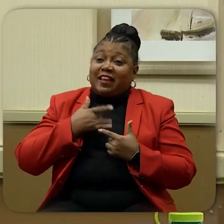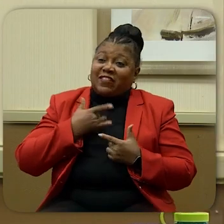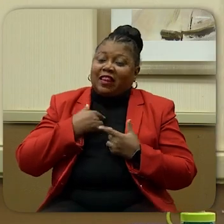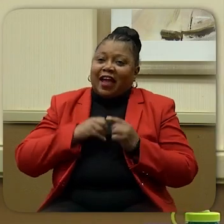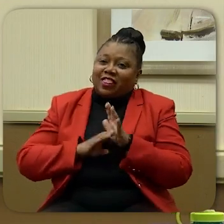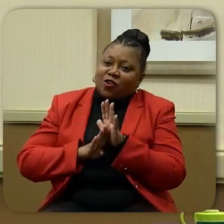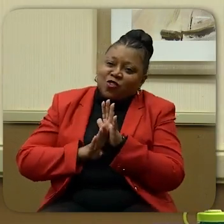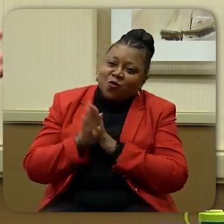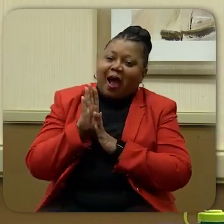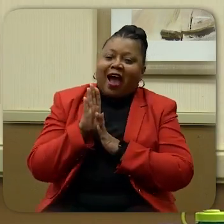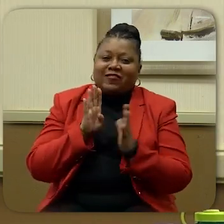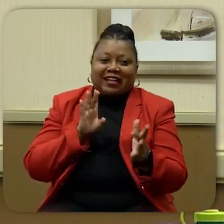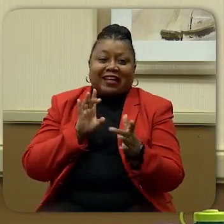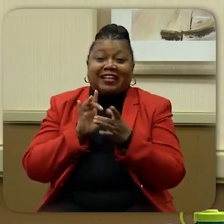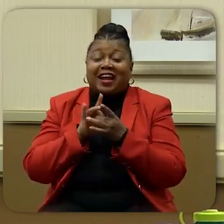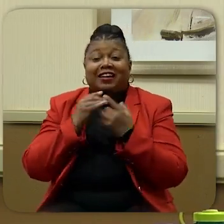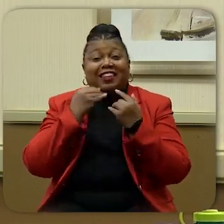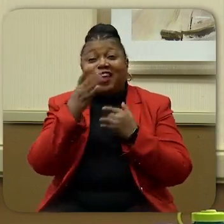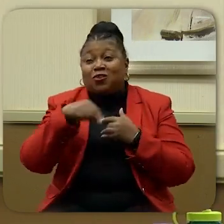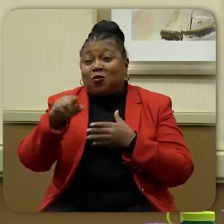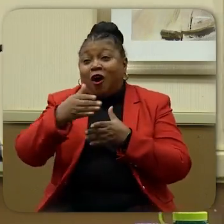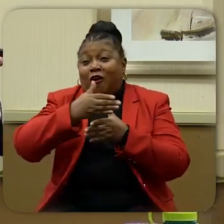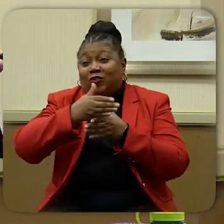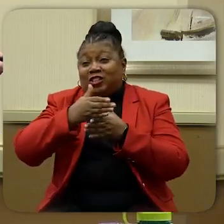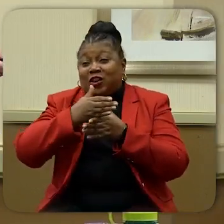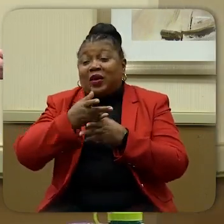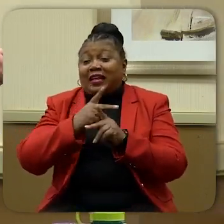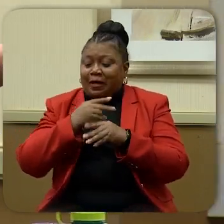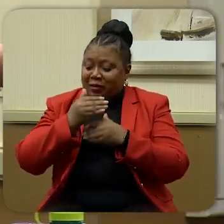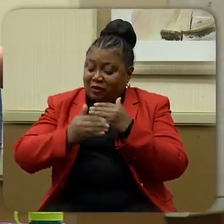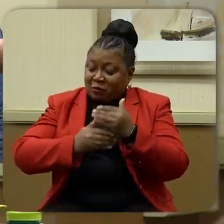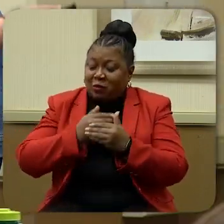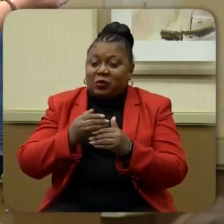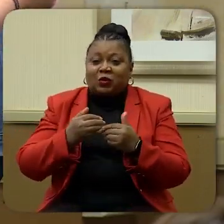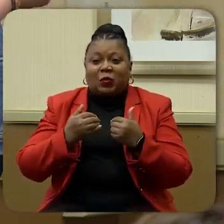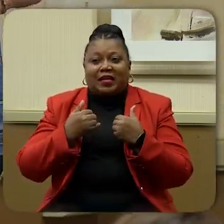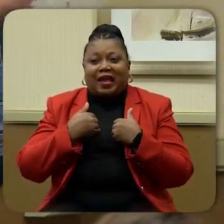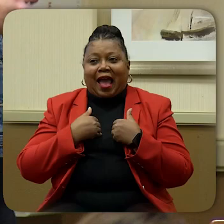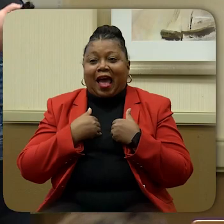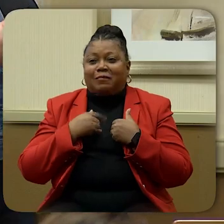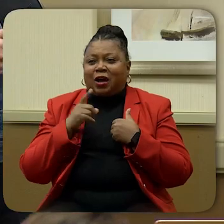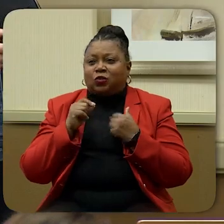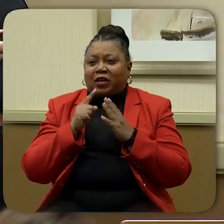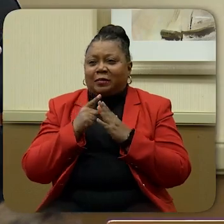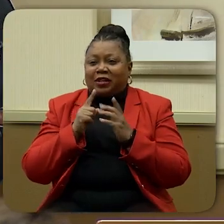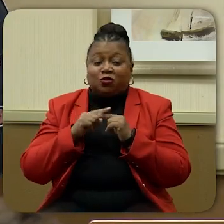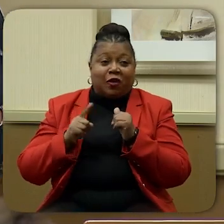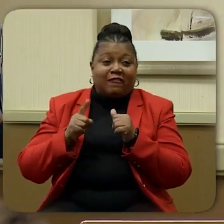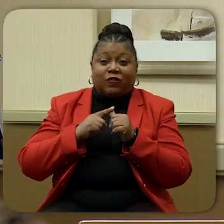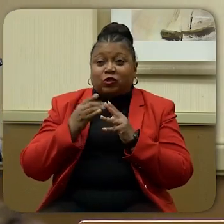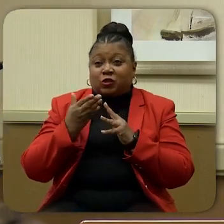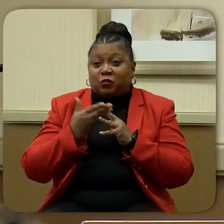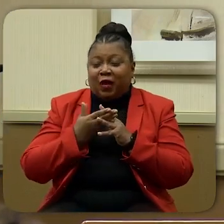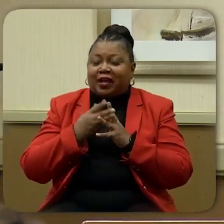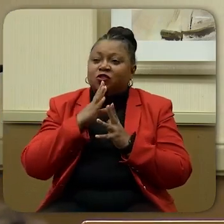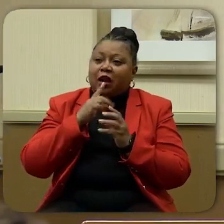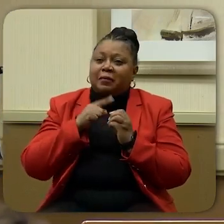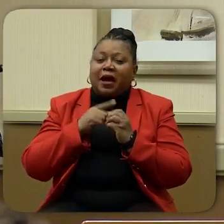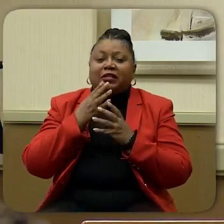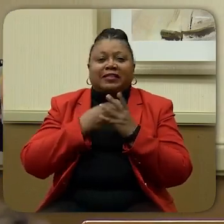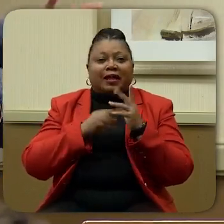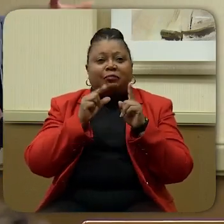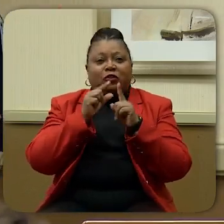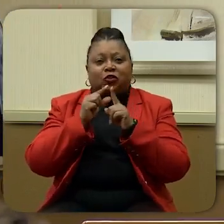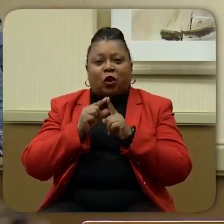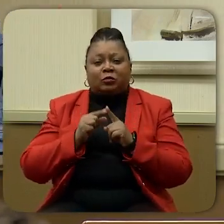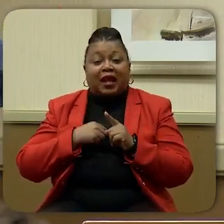and connecting. So thank you all for sharing. I'm going to keep us moving, so we've got about 20 minutes till our first break, and we'll talk about some